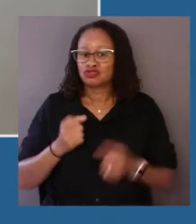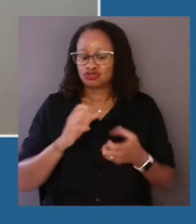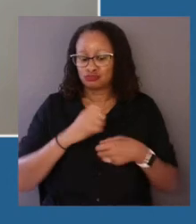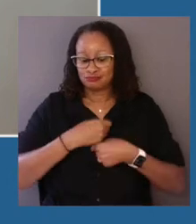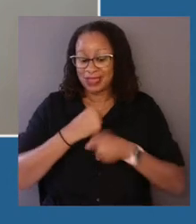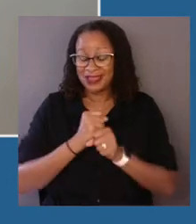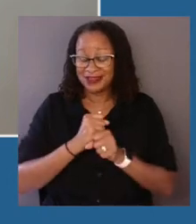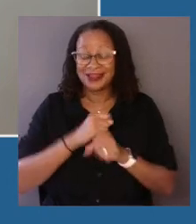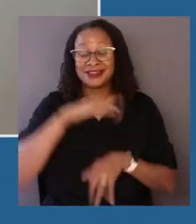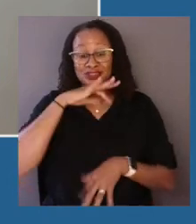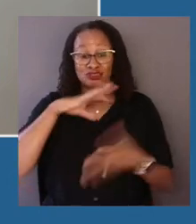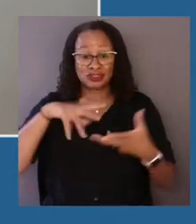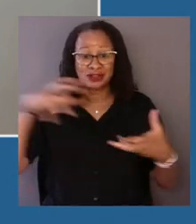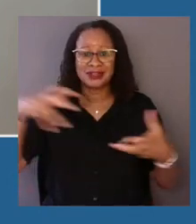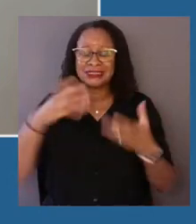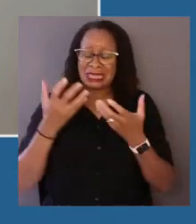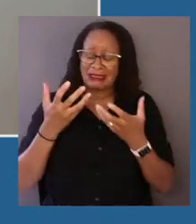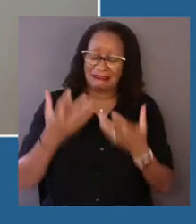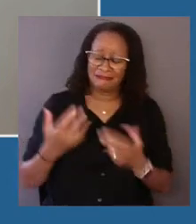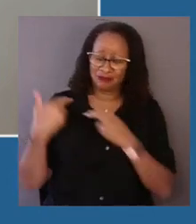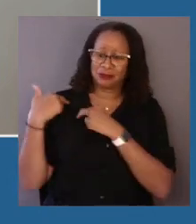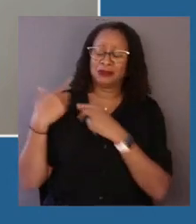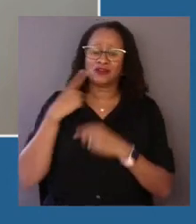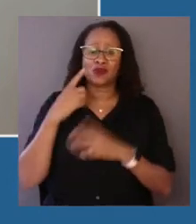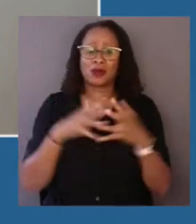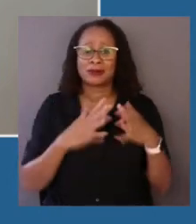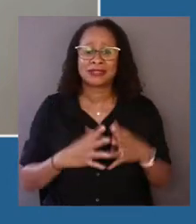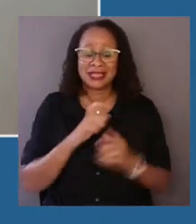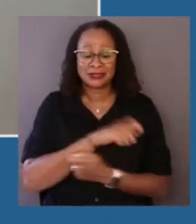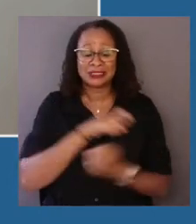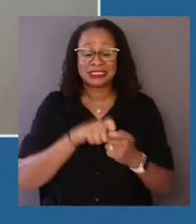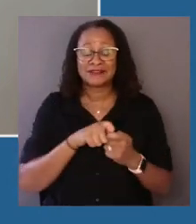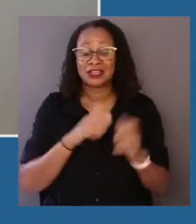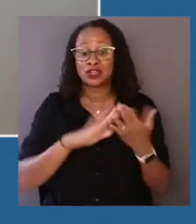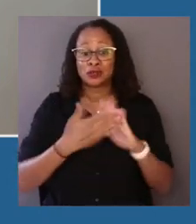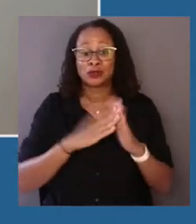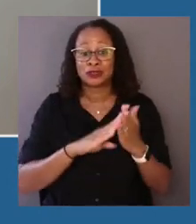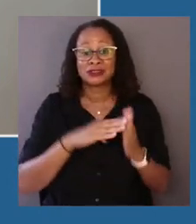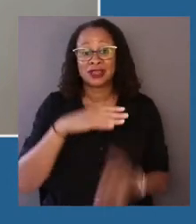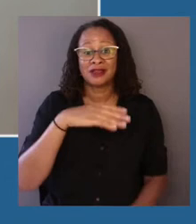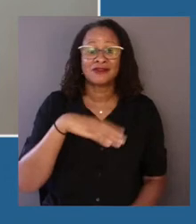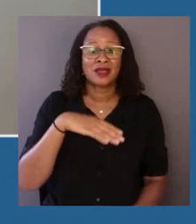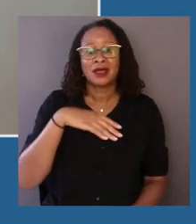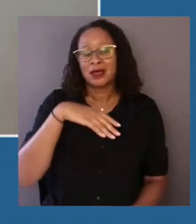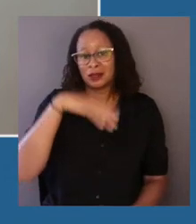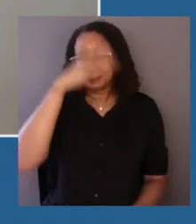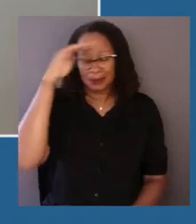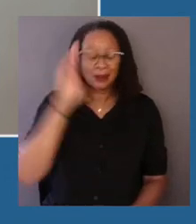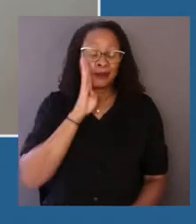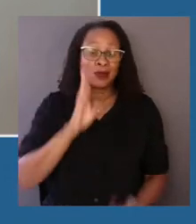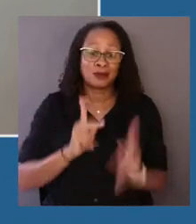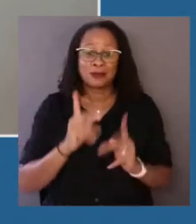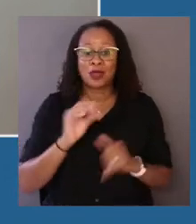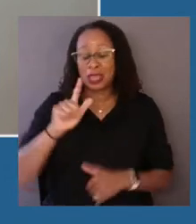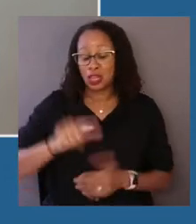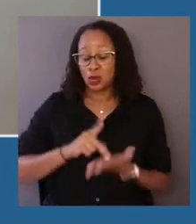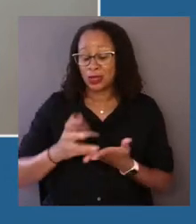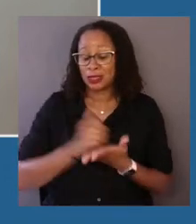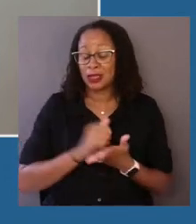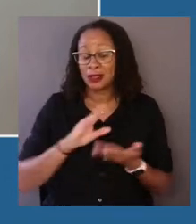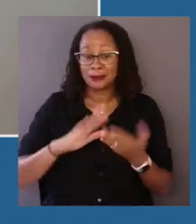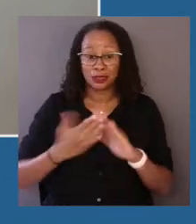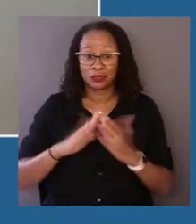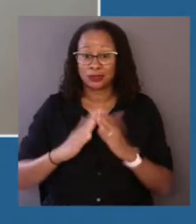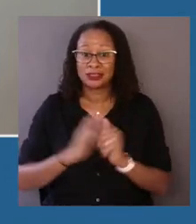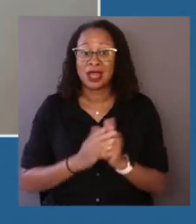burdening Americans, especially communities of color and low income communities. The most polluted census tracts, according